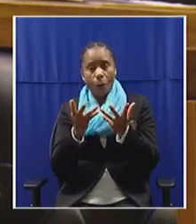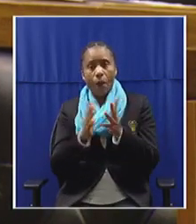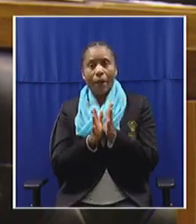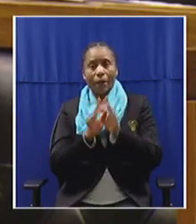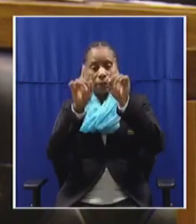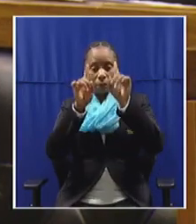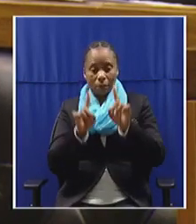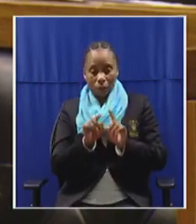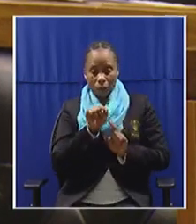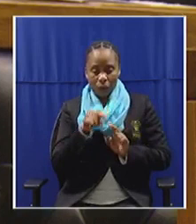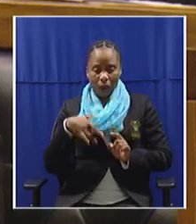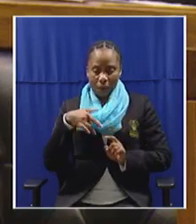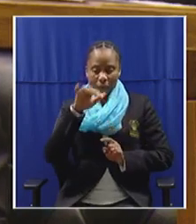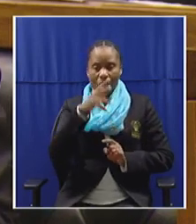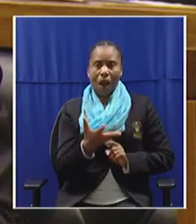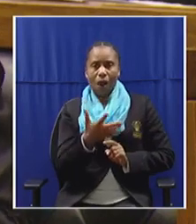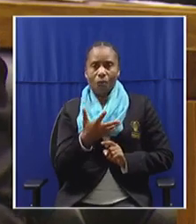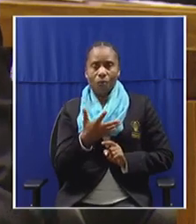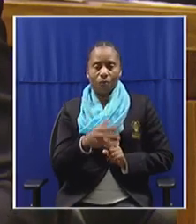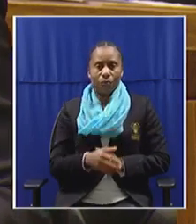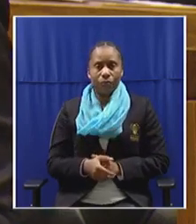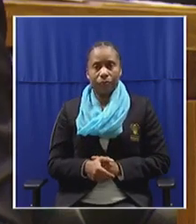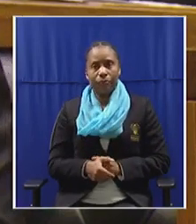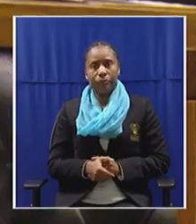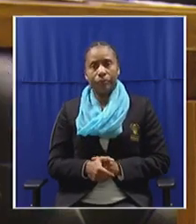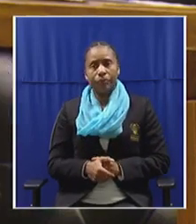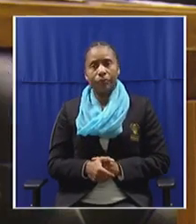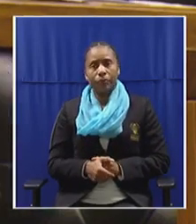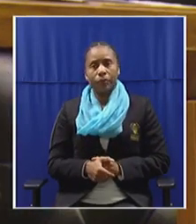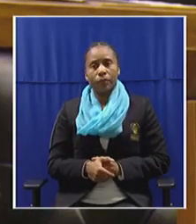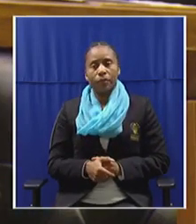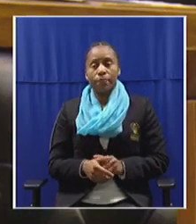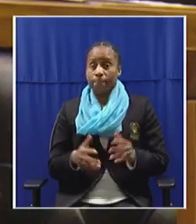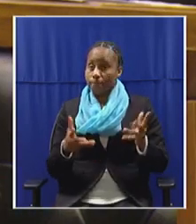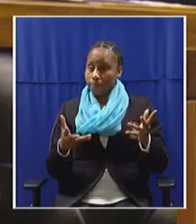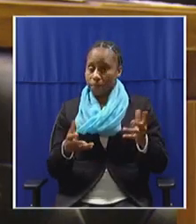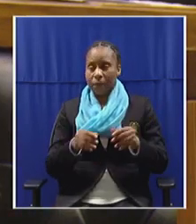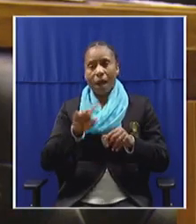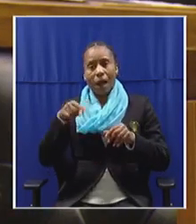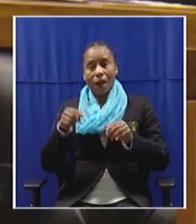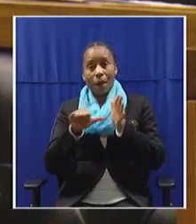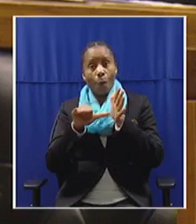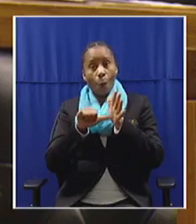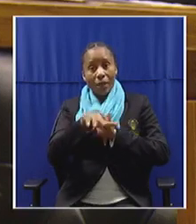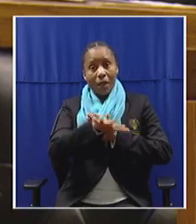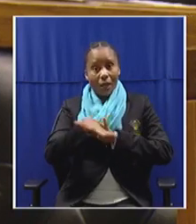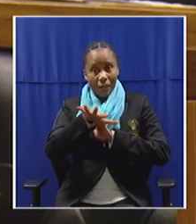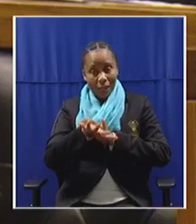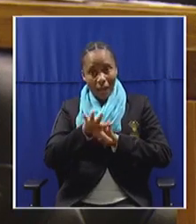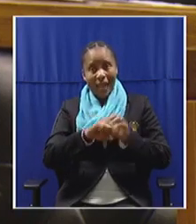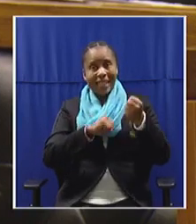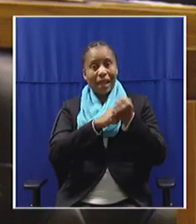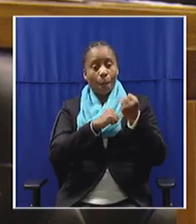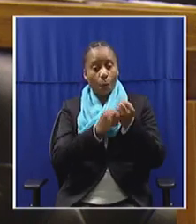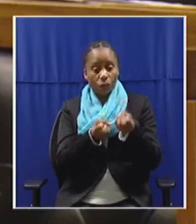those municipalities in question. Among other key areas, support is provided